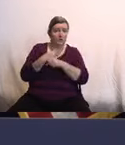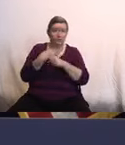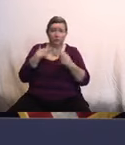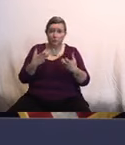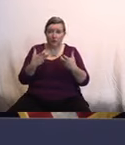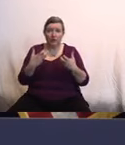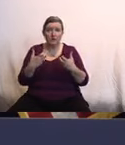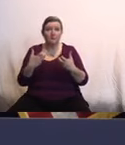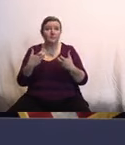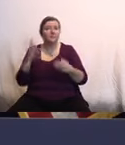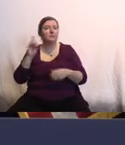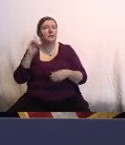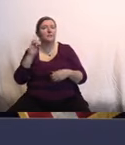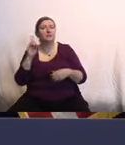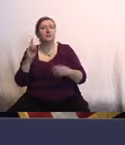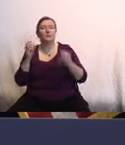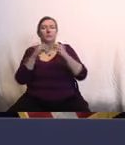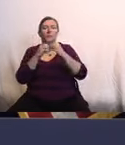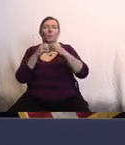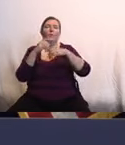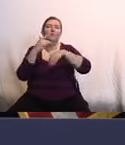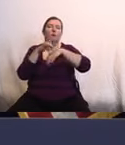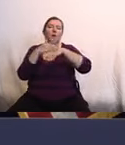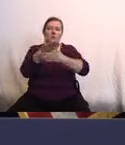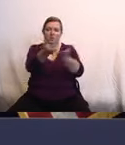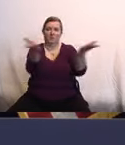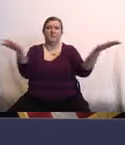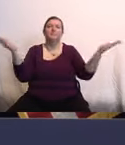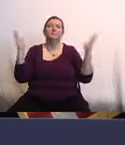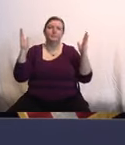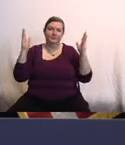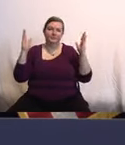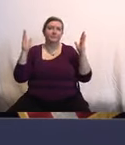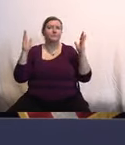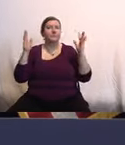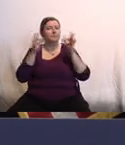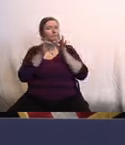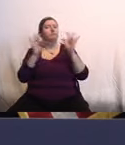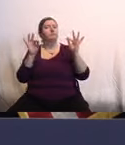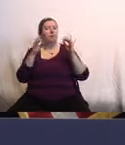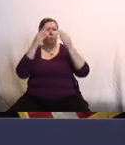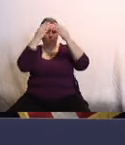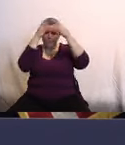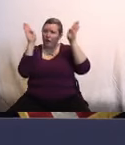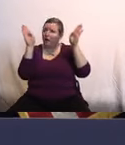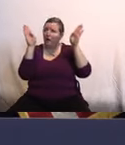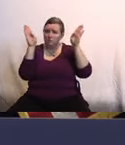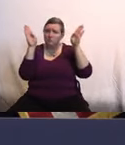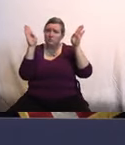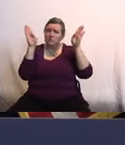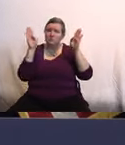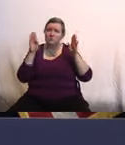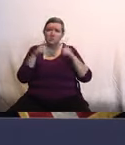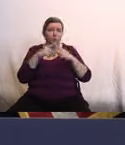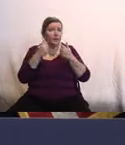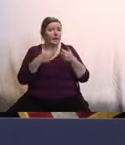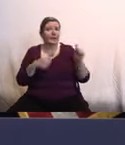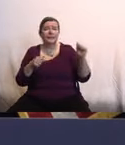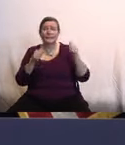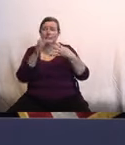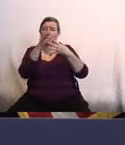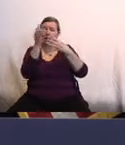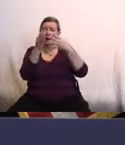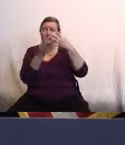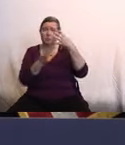close it down. So count me open-minded to any consideration about